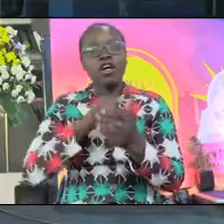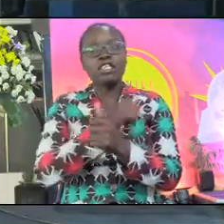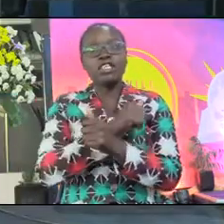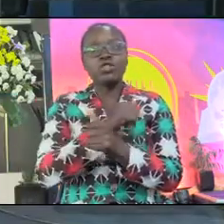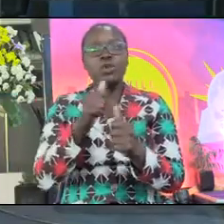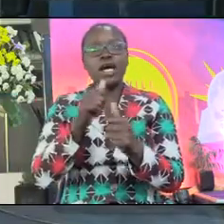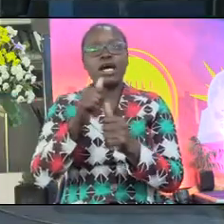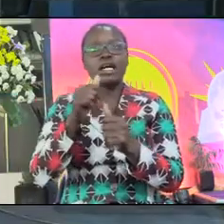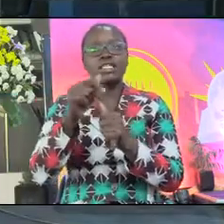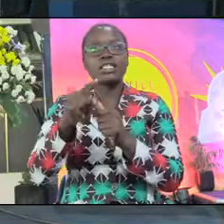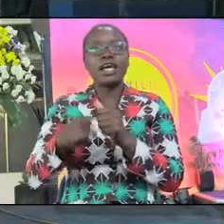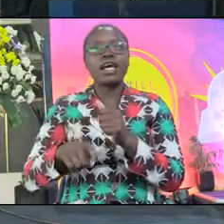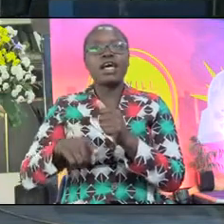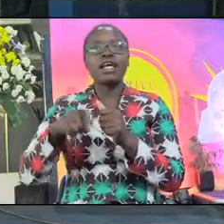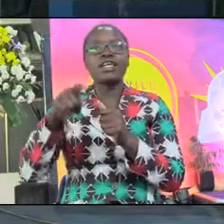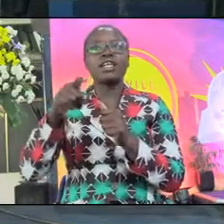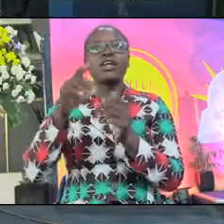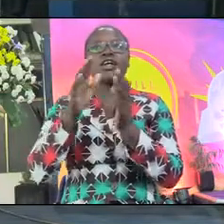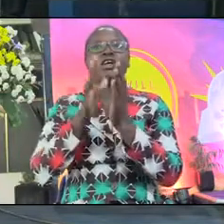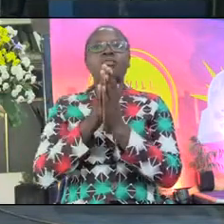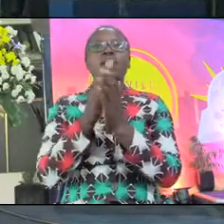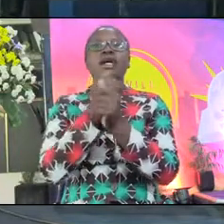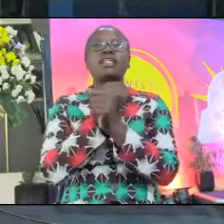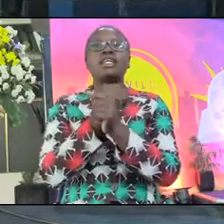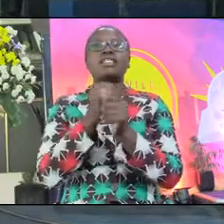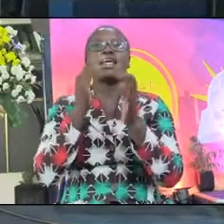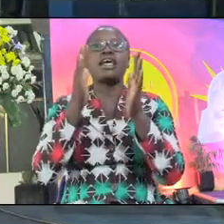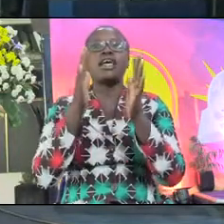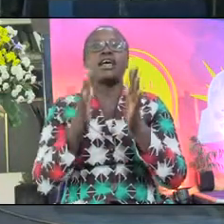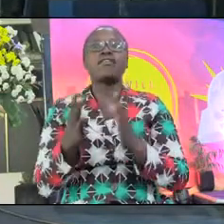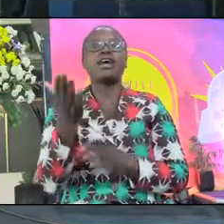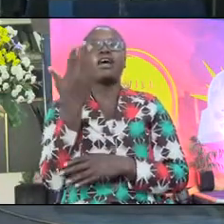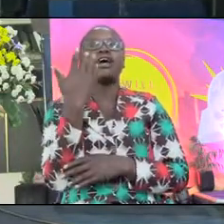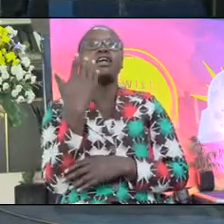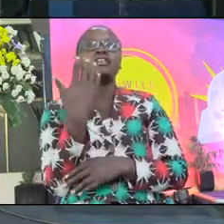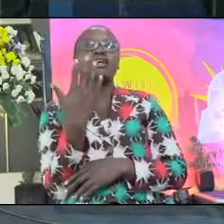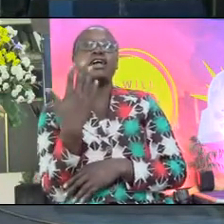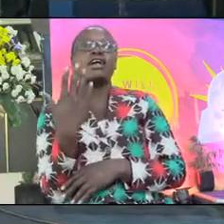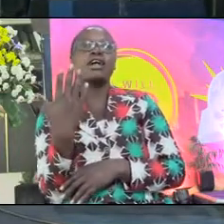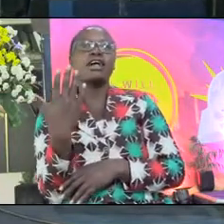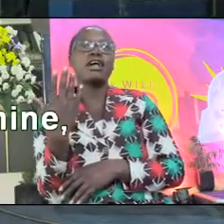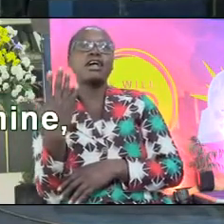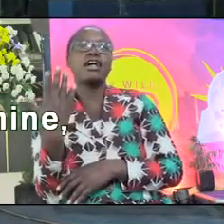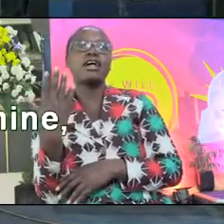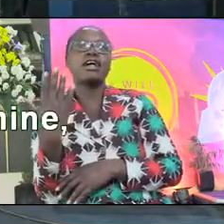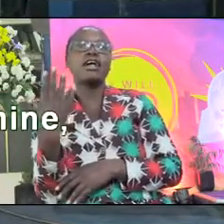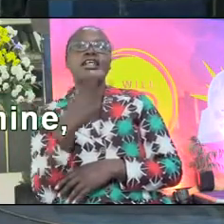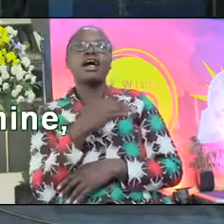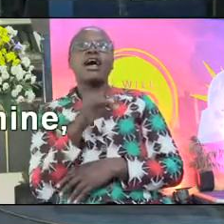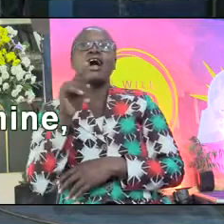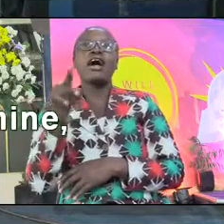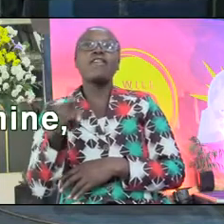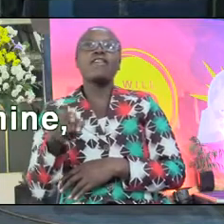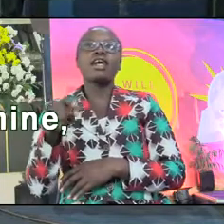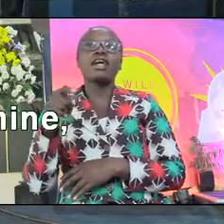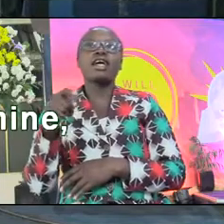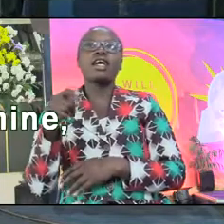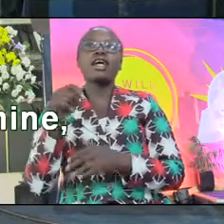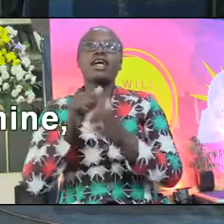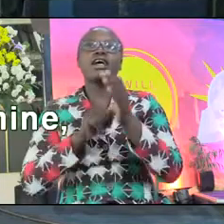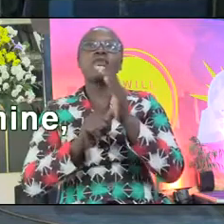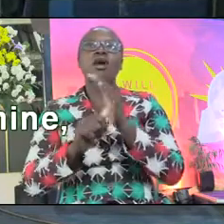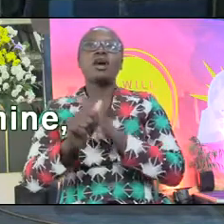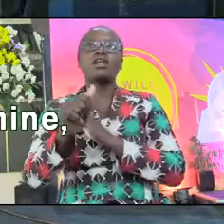withstand, for it is well secured by the Savior's hand. And